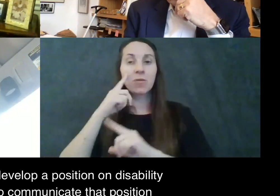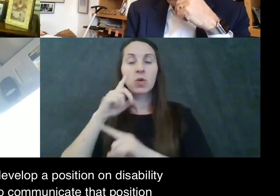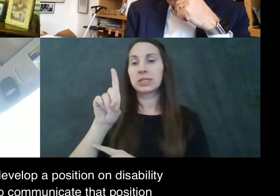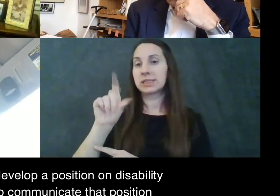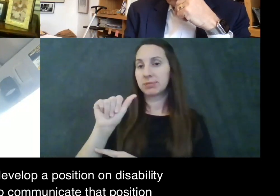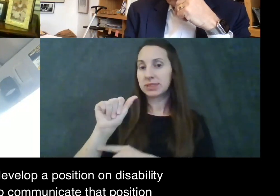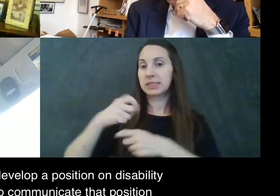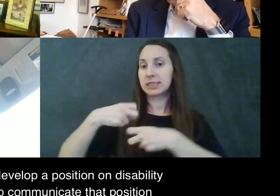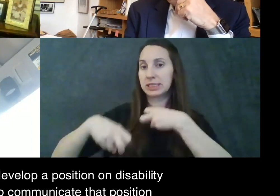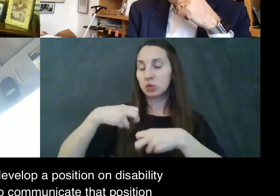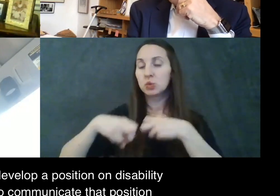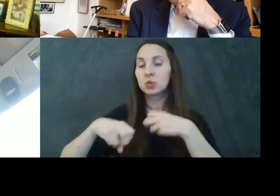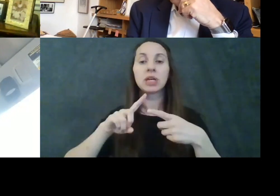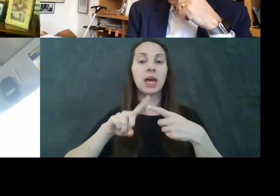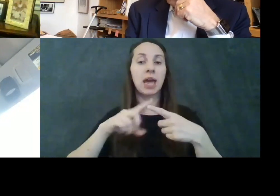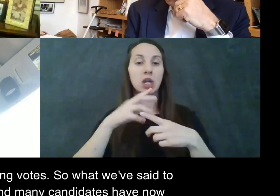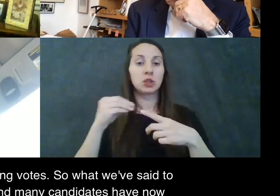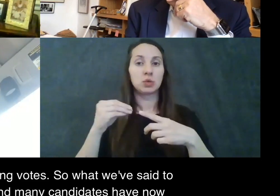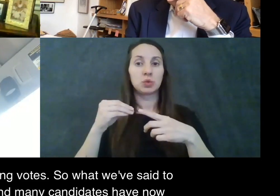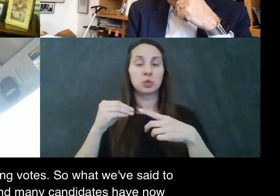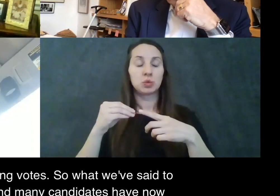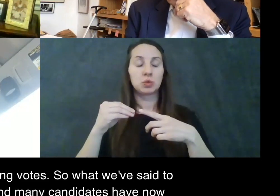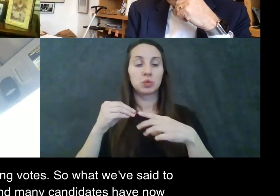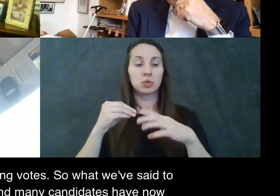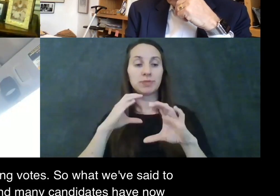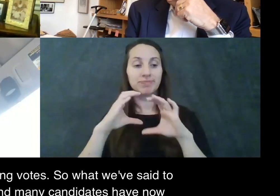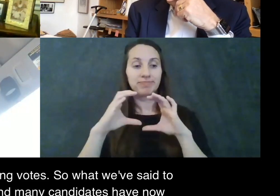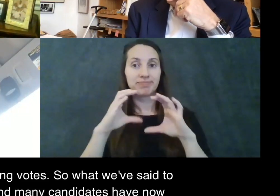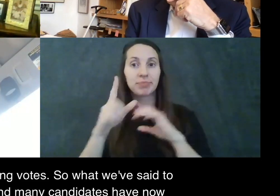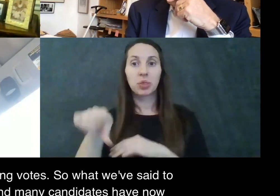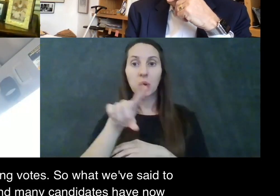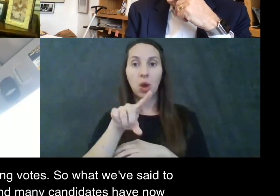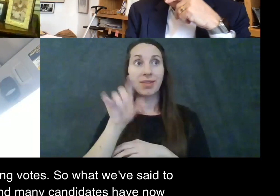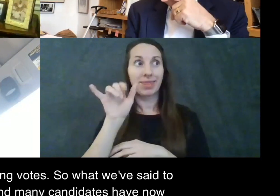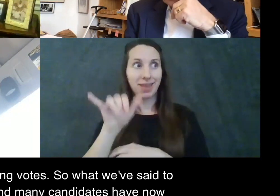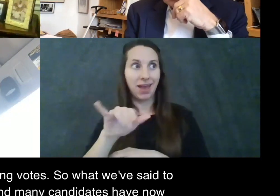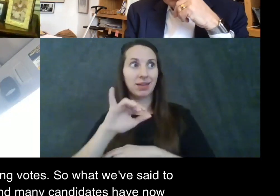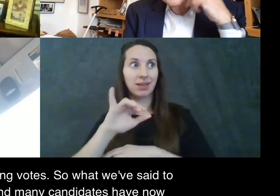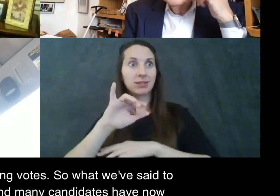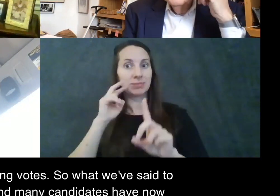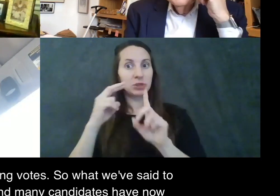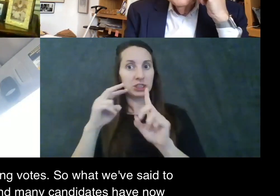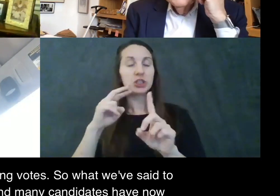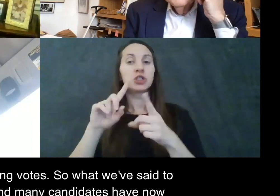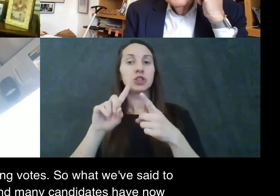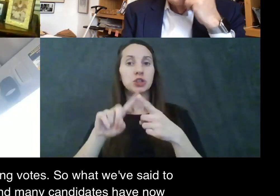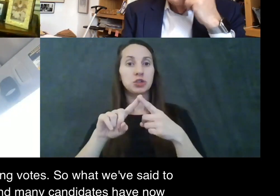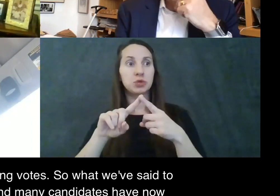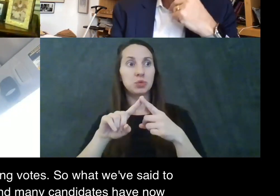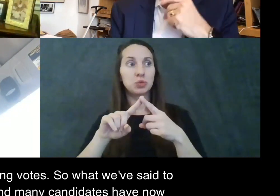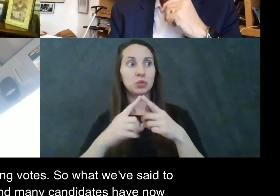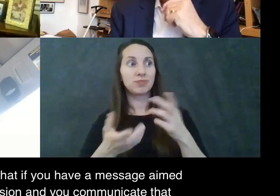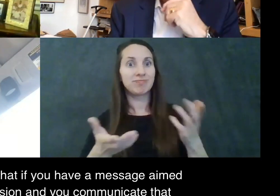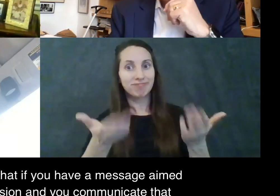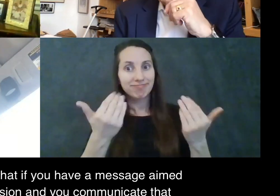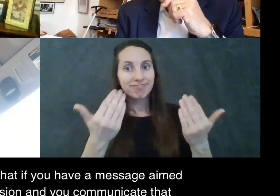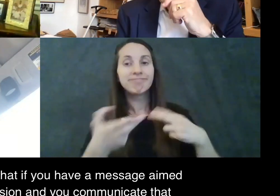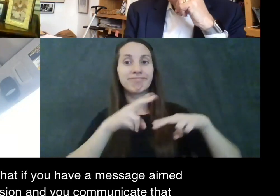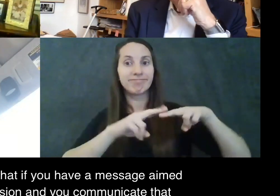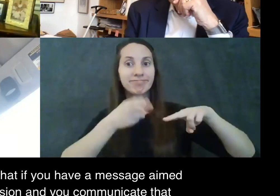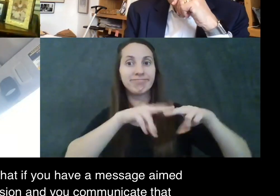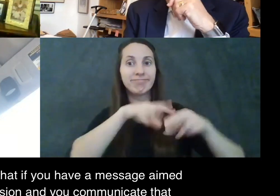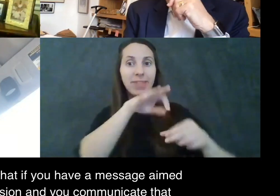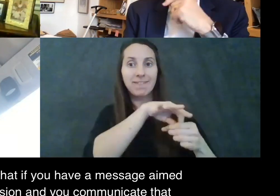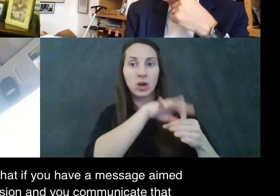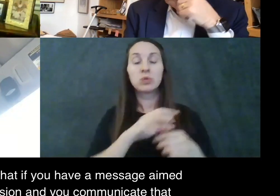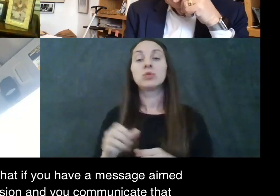communicate that position as a way of gaining votes. So what we've said to candidates, and those many candidates have now understood it,